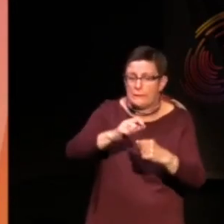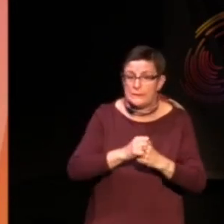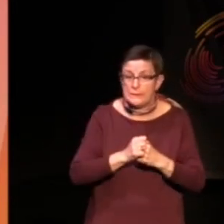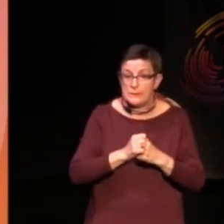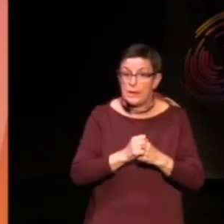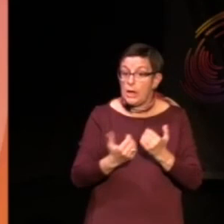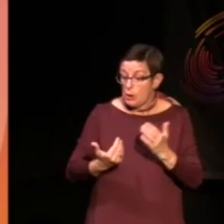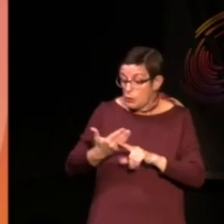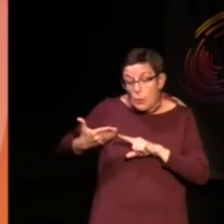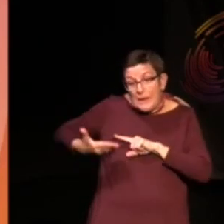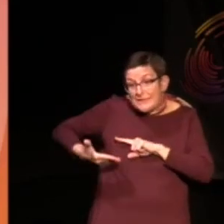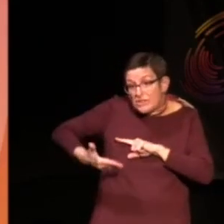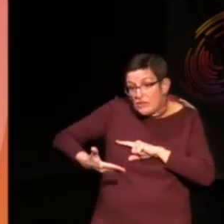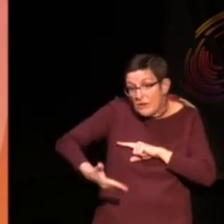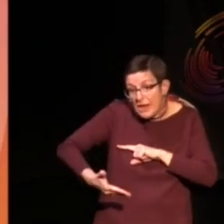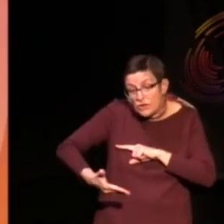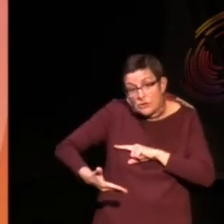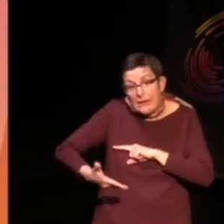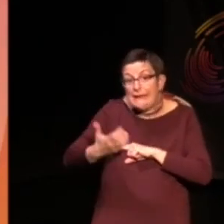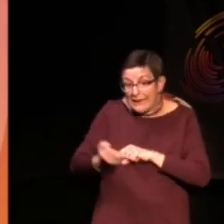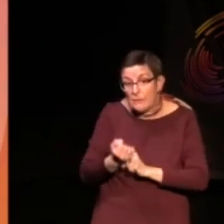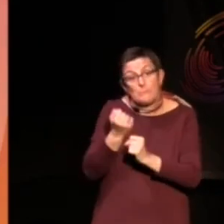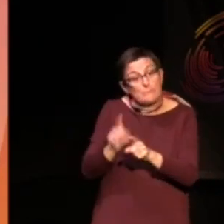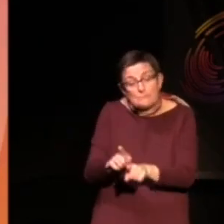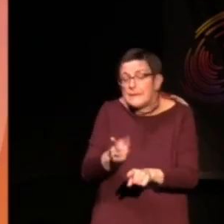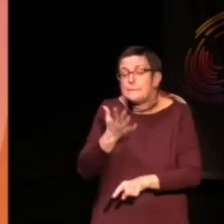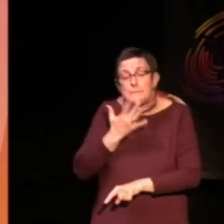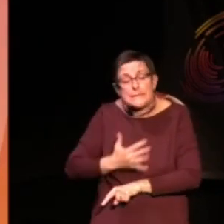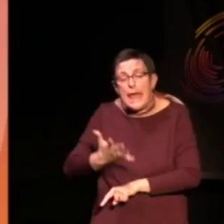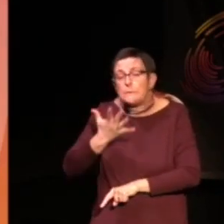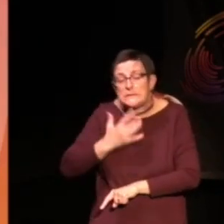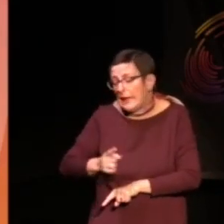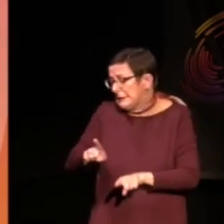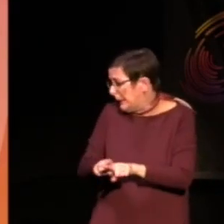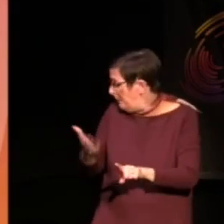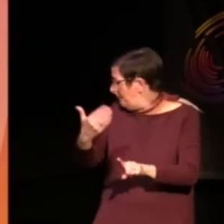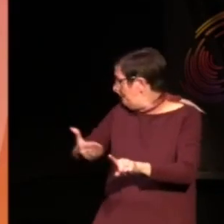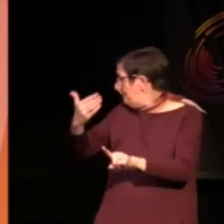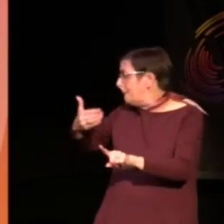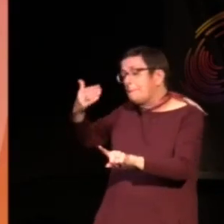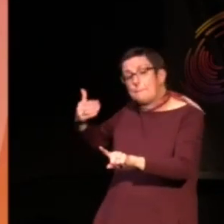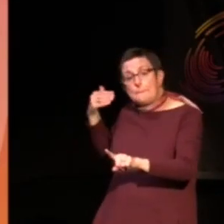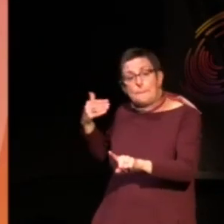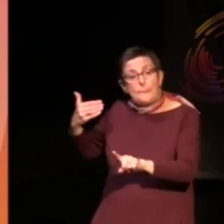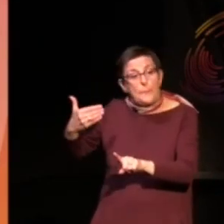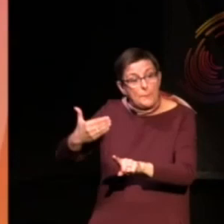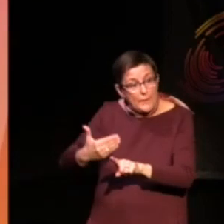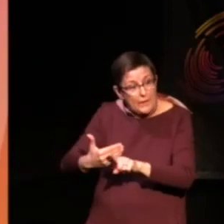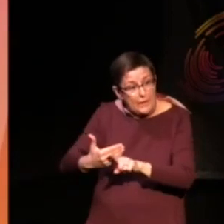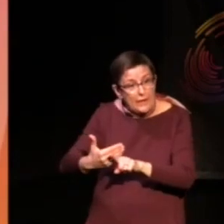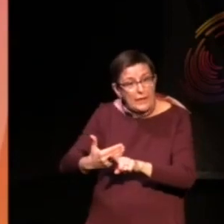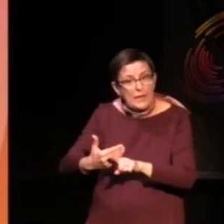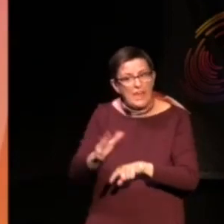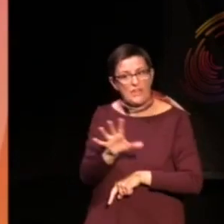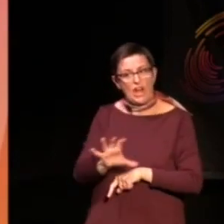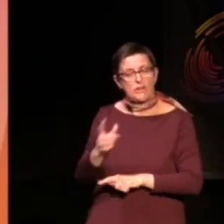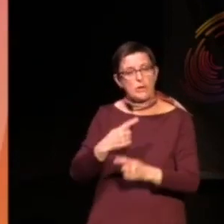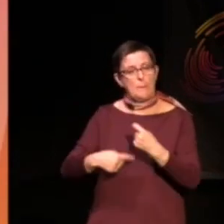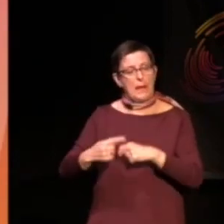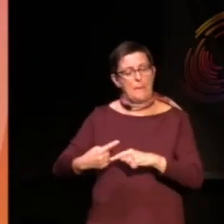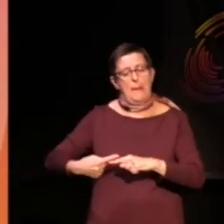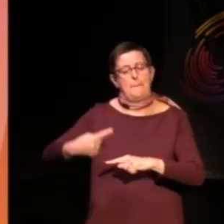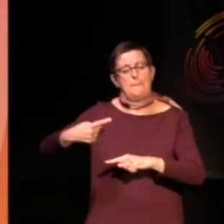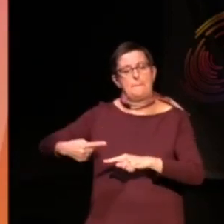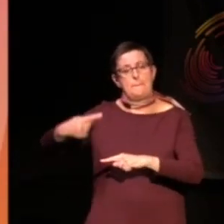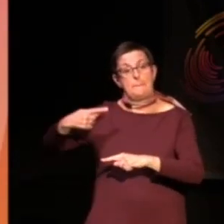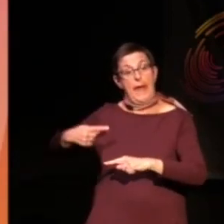can repeat the mistakes that their great-grandparents had already made. When countries slide backwards, the first rights that will